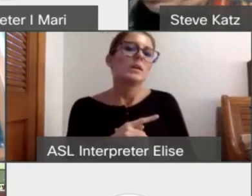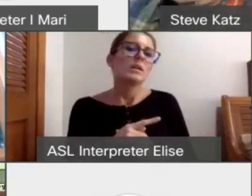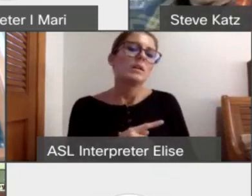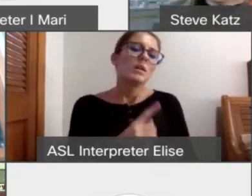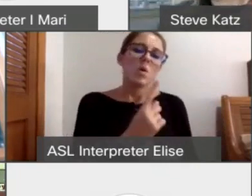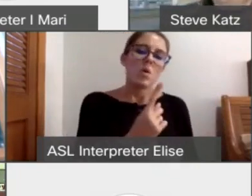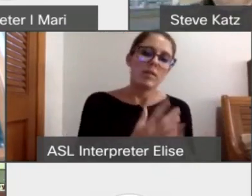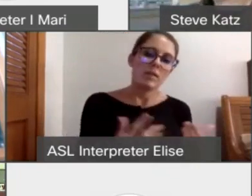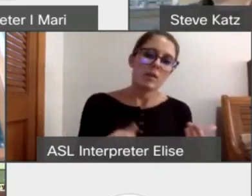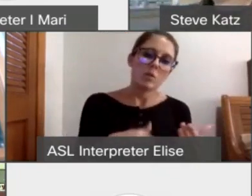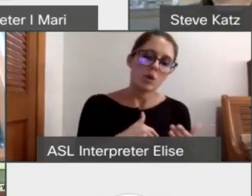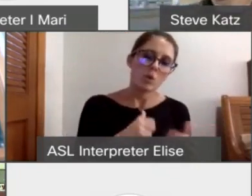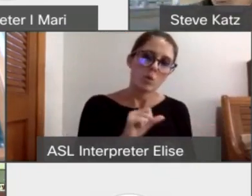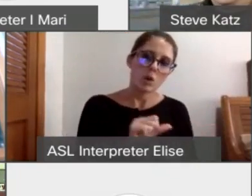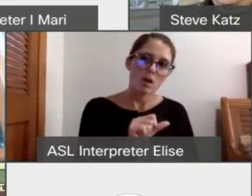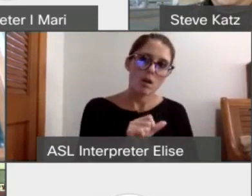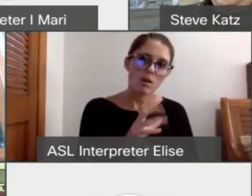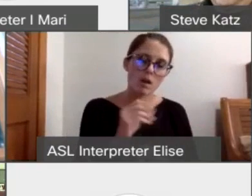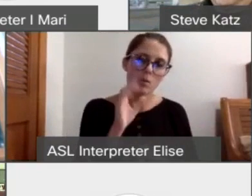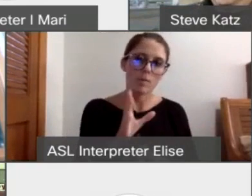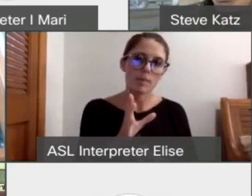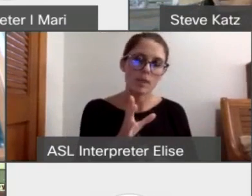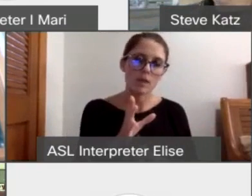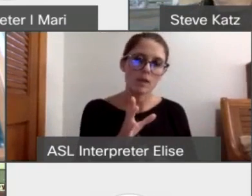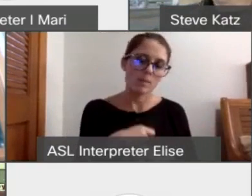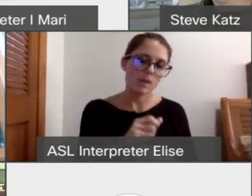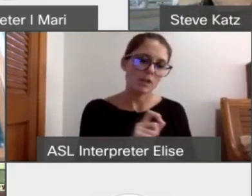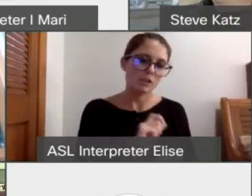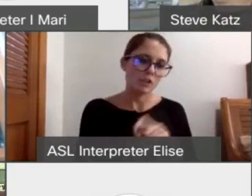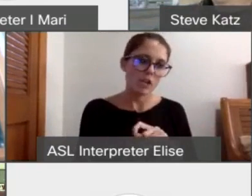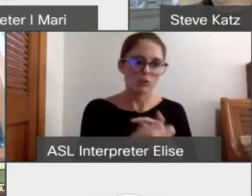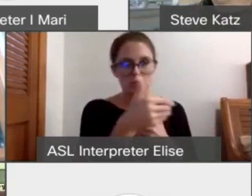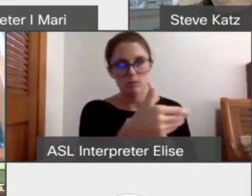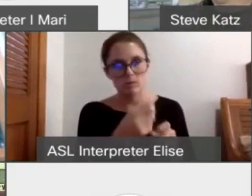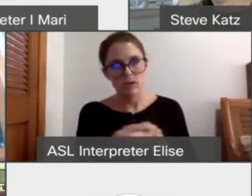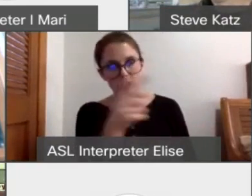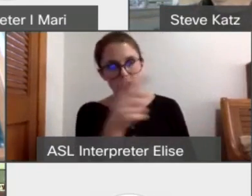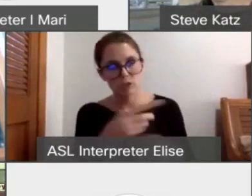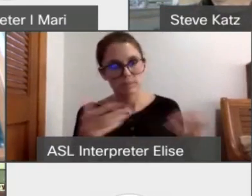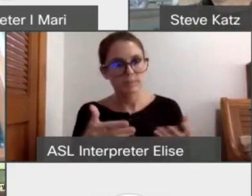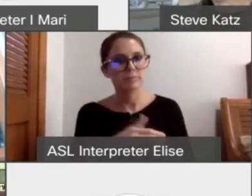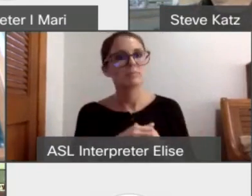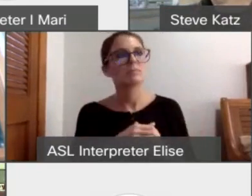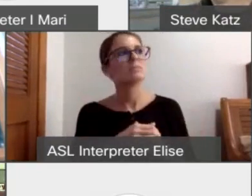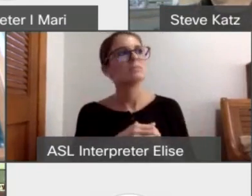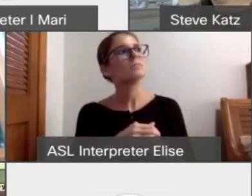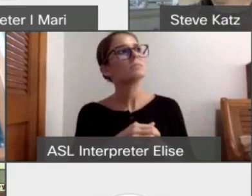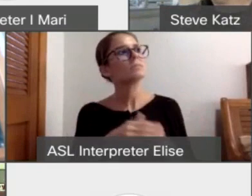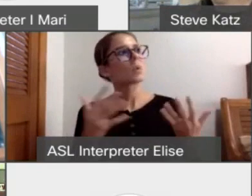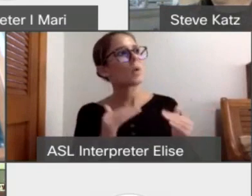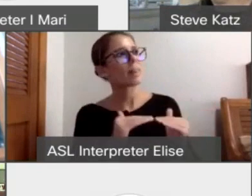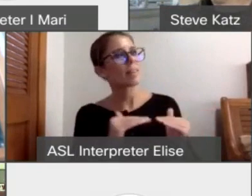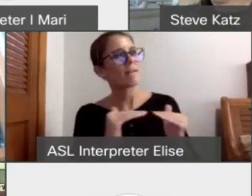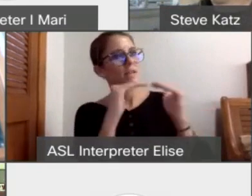things that we're working on and will be making a change in the upcoming year is around the, you know, what level of need